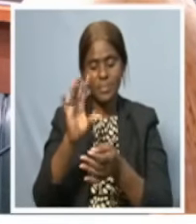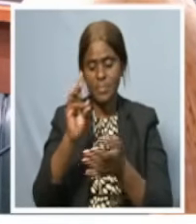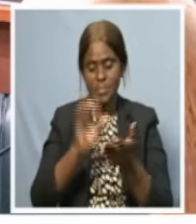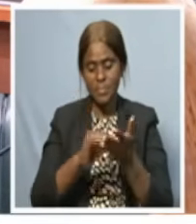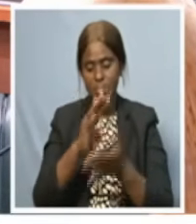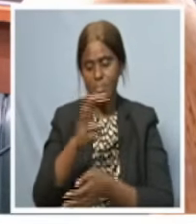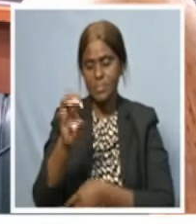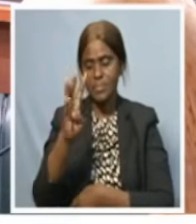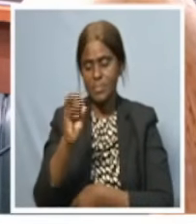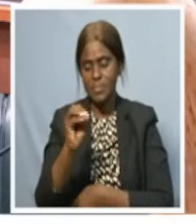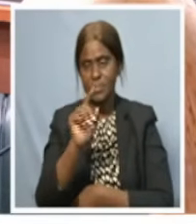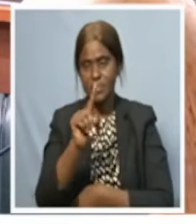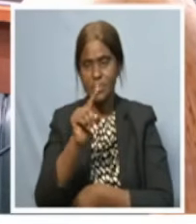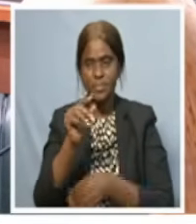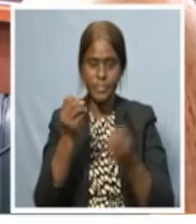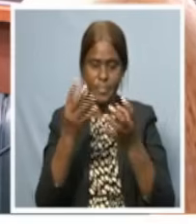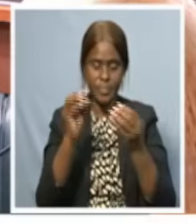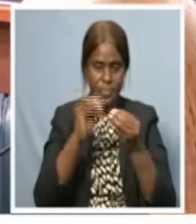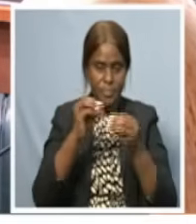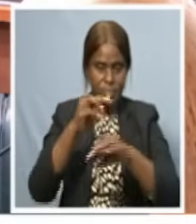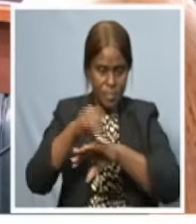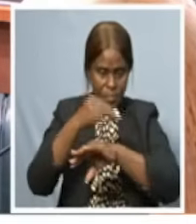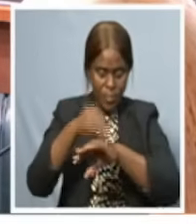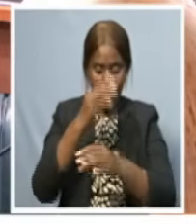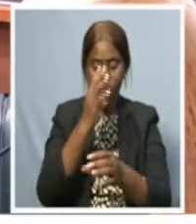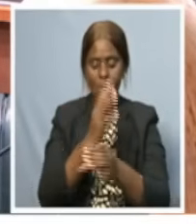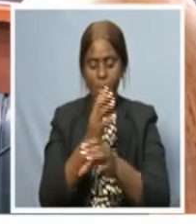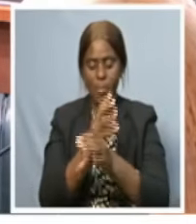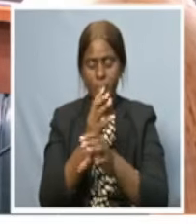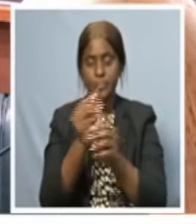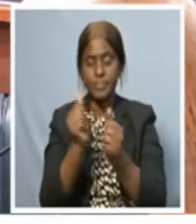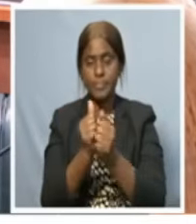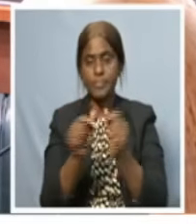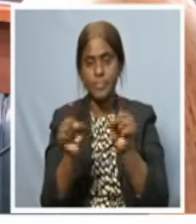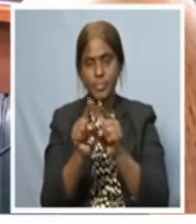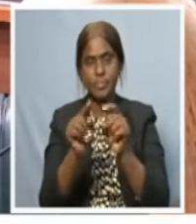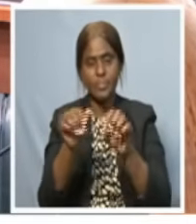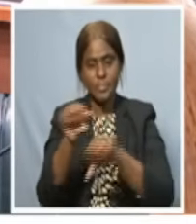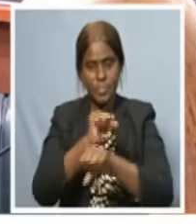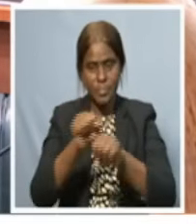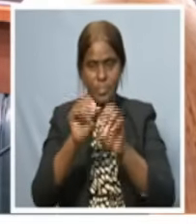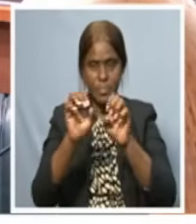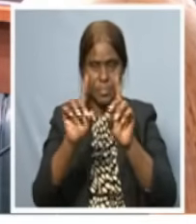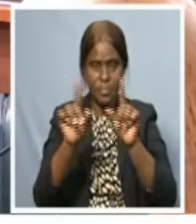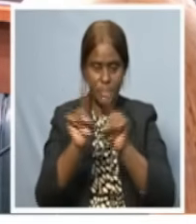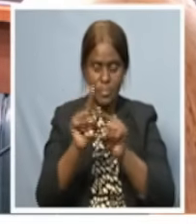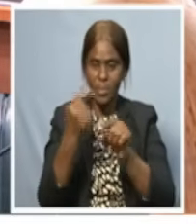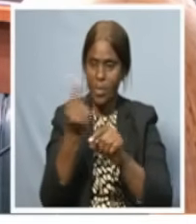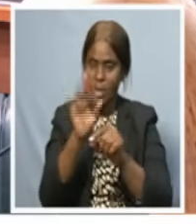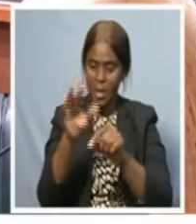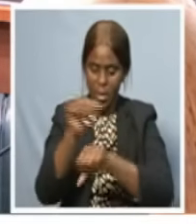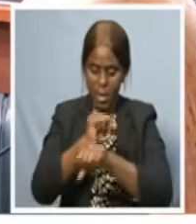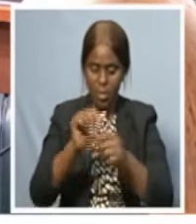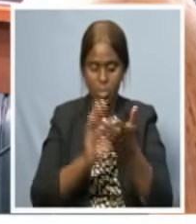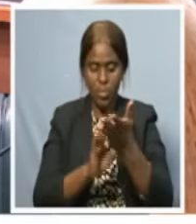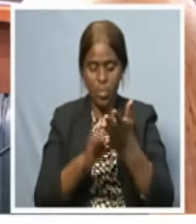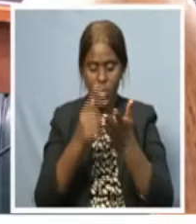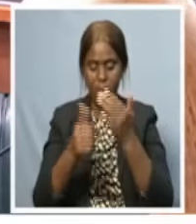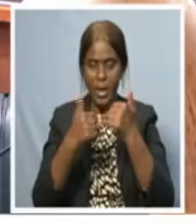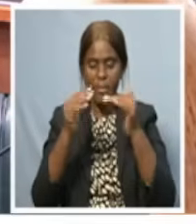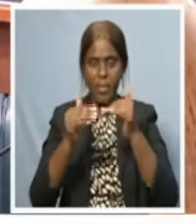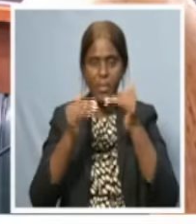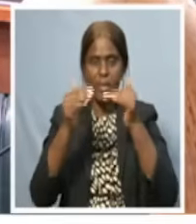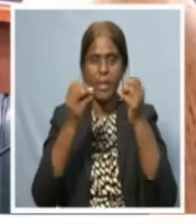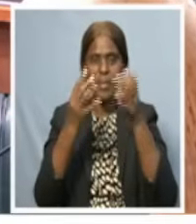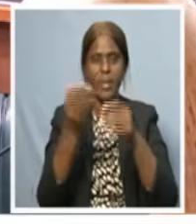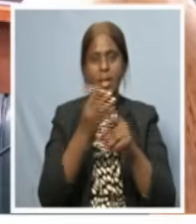7,440, actually mostly were mathematics, science, and technical education, except that the secondary schools which have been upgraded